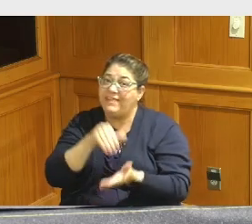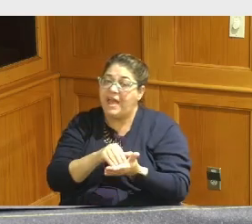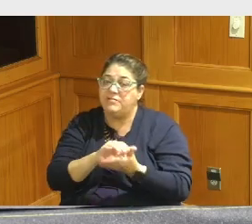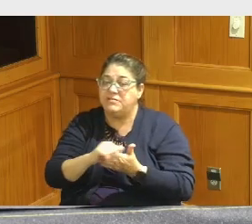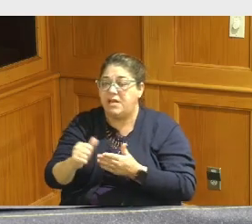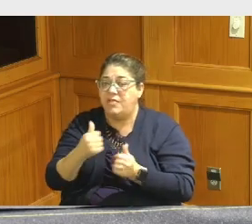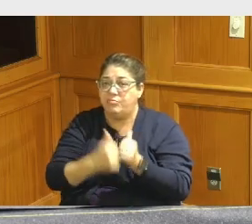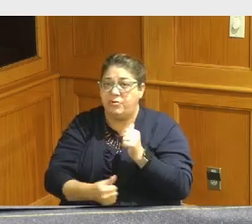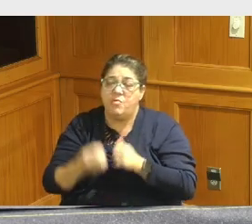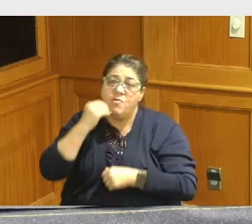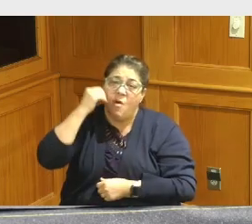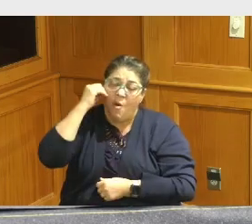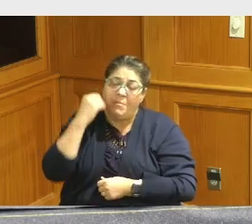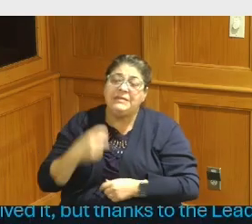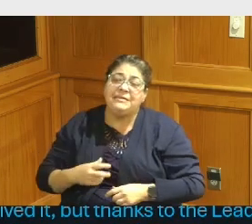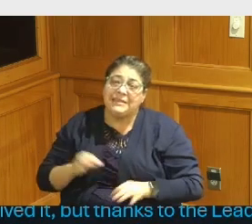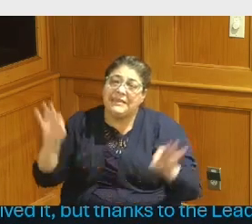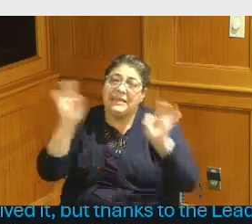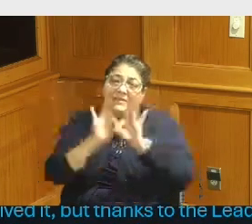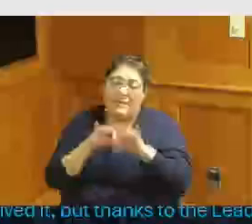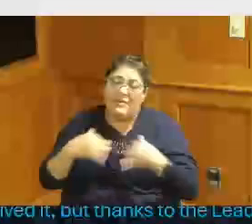which is significant.